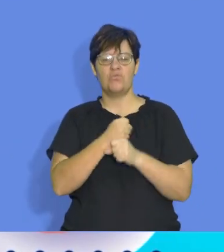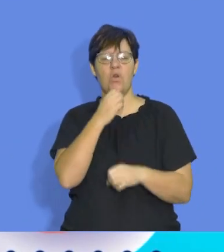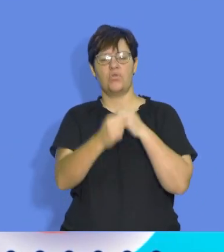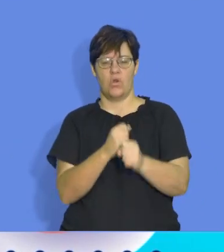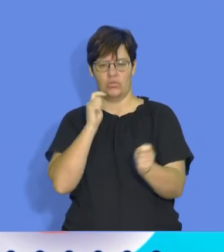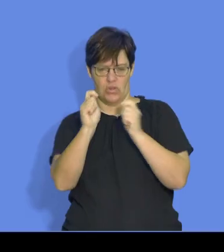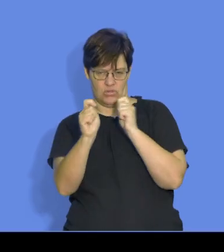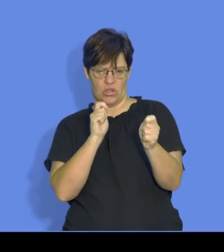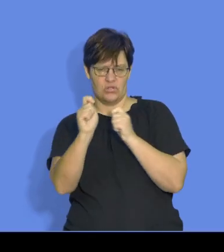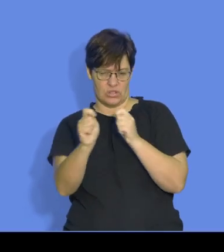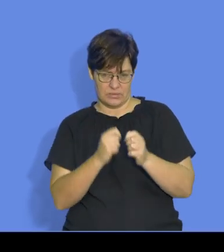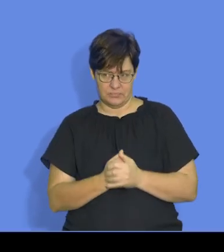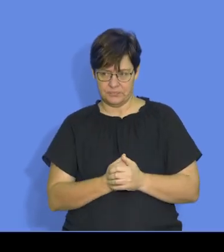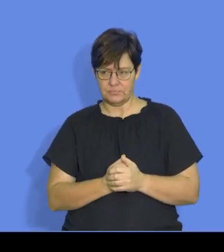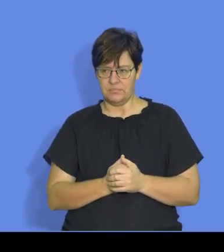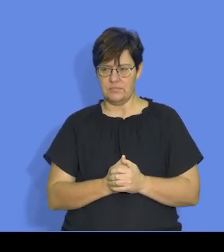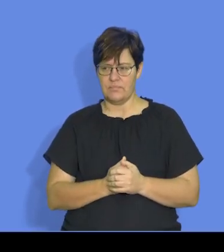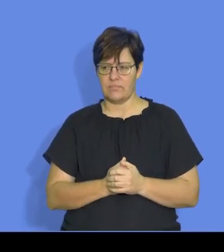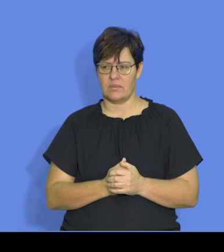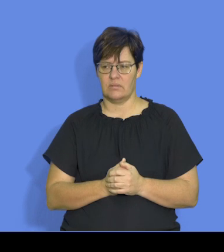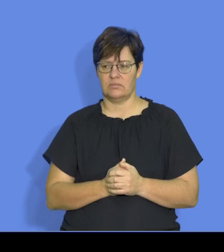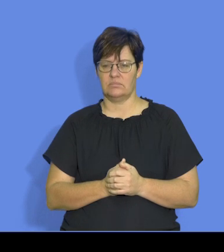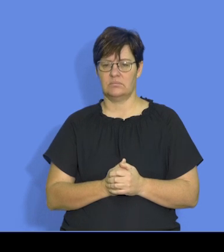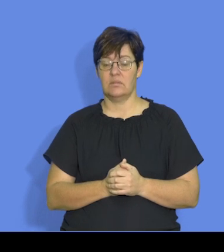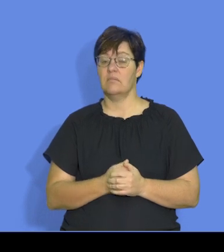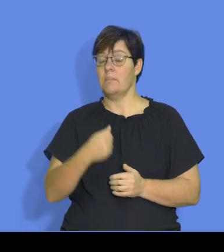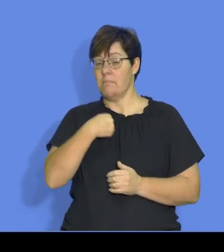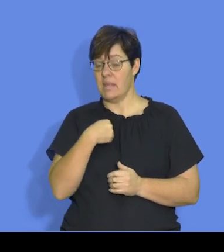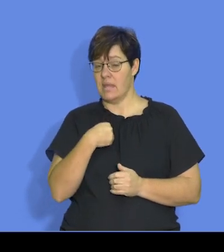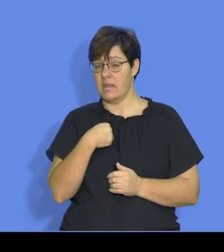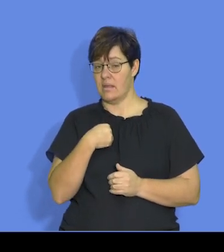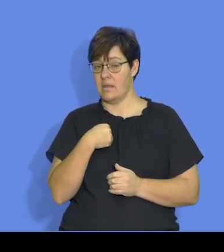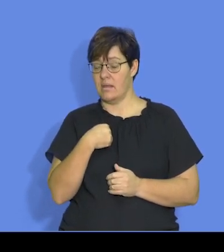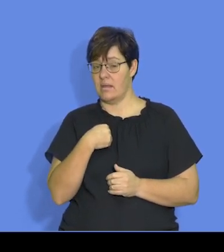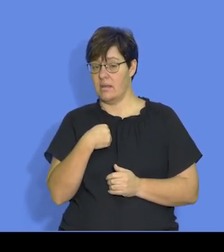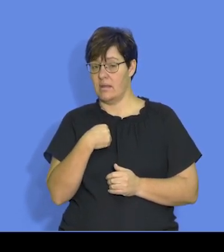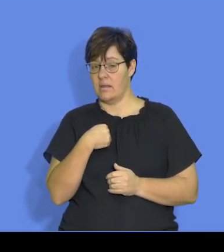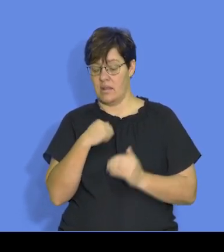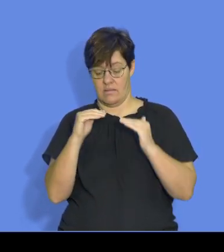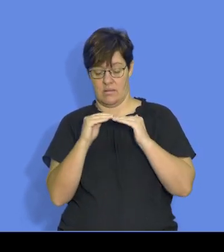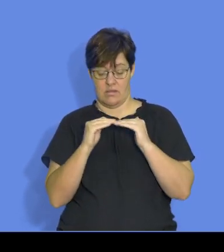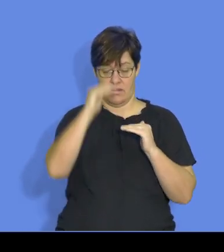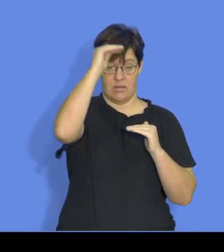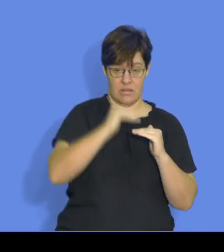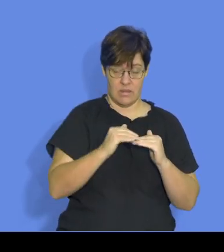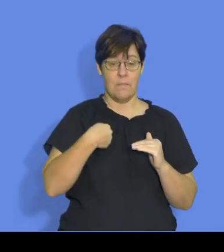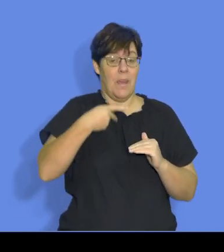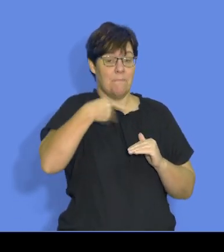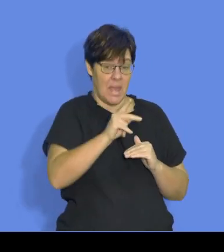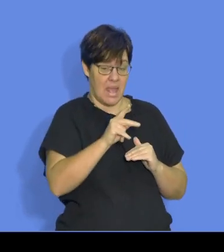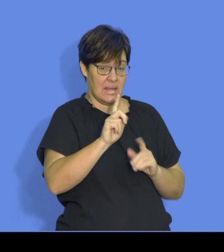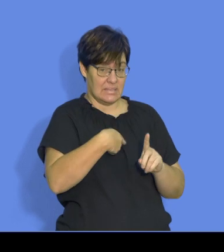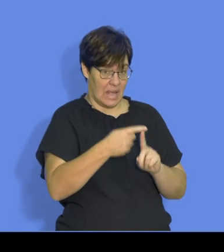right? So if you fall in the category of paying taxes, then obviously you're going to